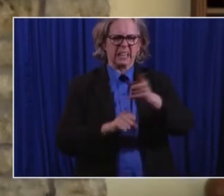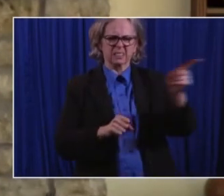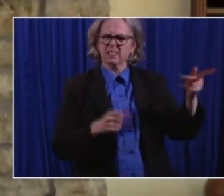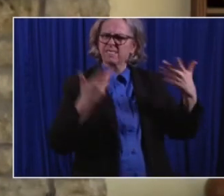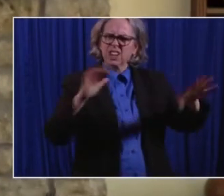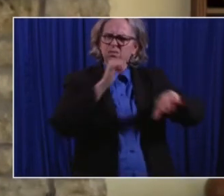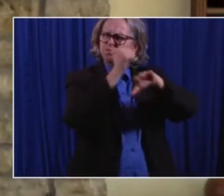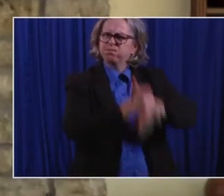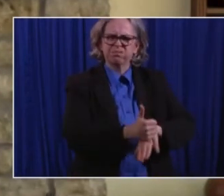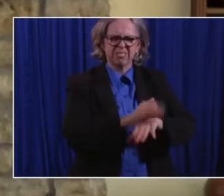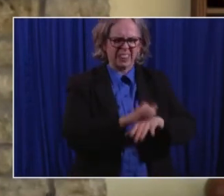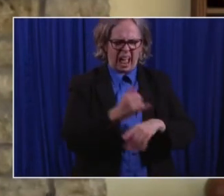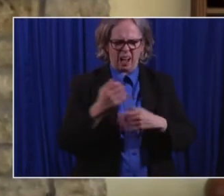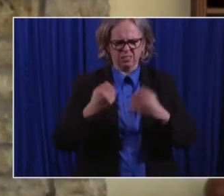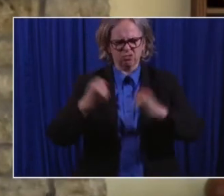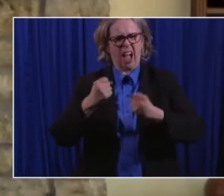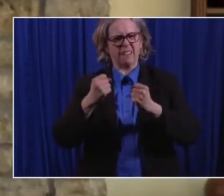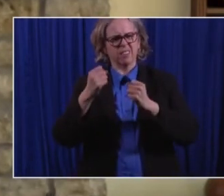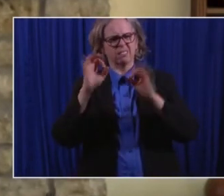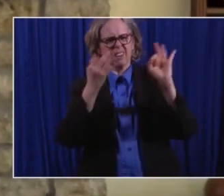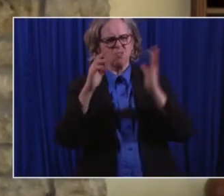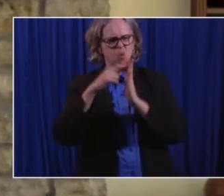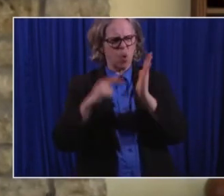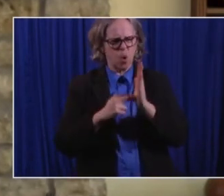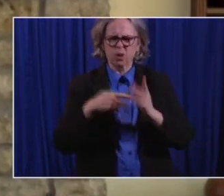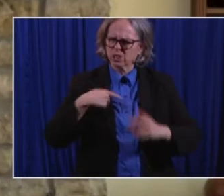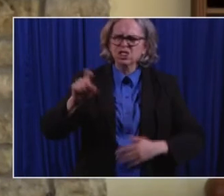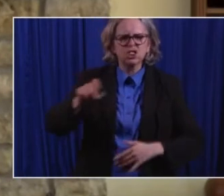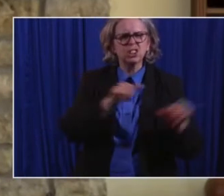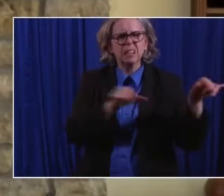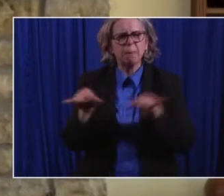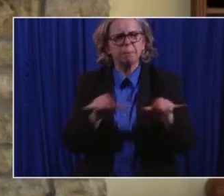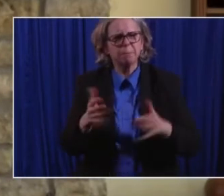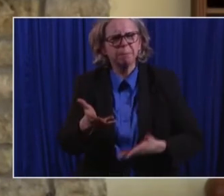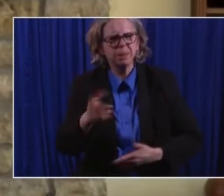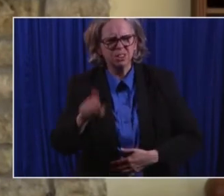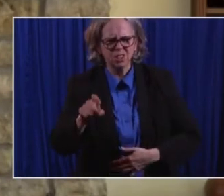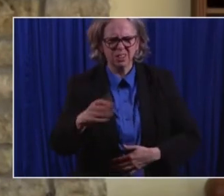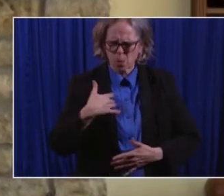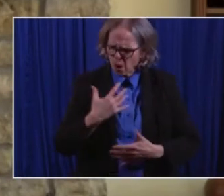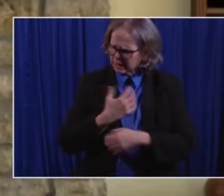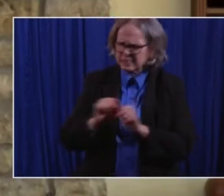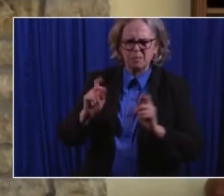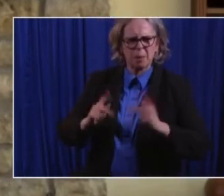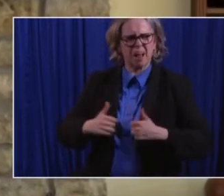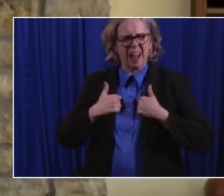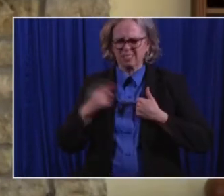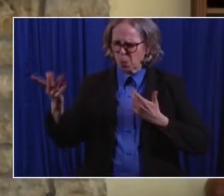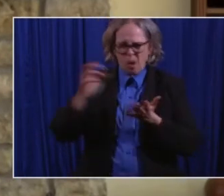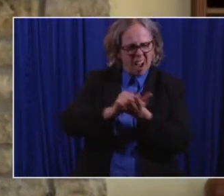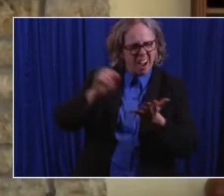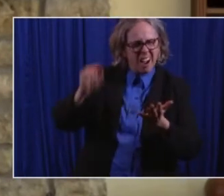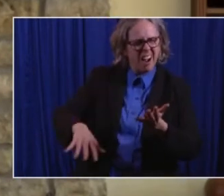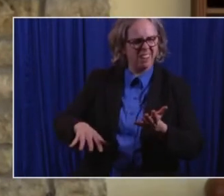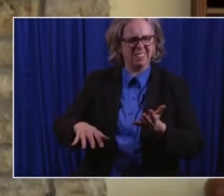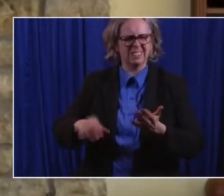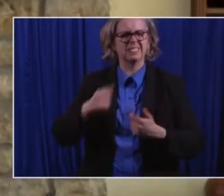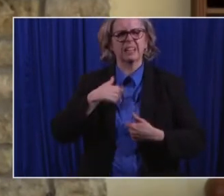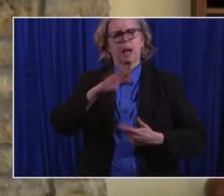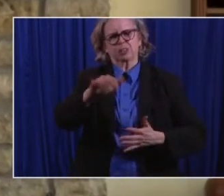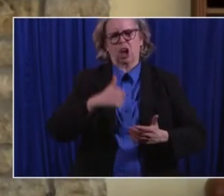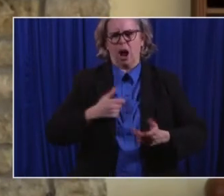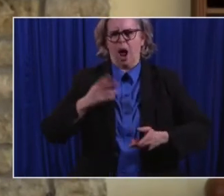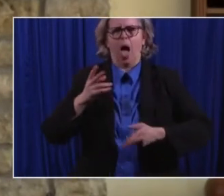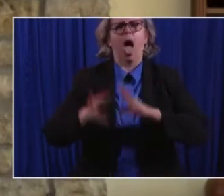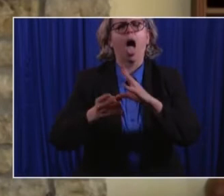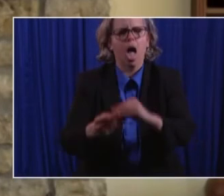lives. And so to me, it's a matter of saving lives. I'm in a hurry about it, but I respect the legislative process. And